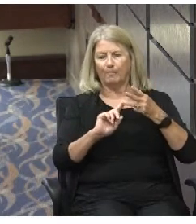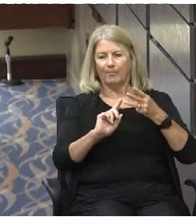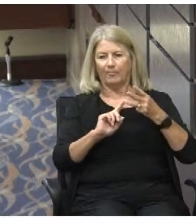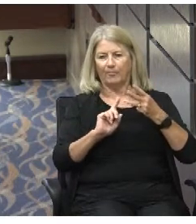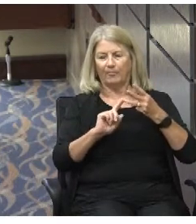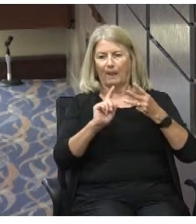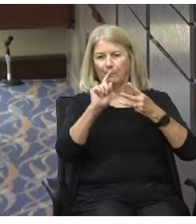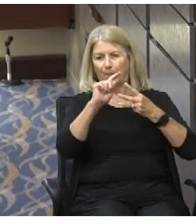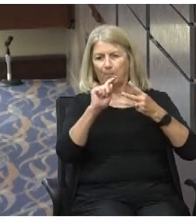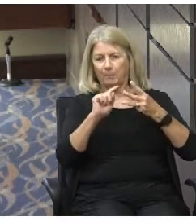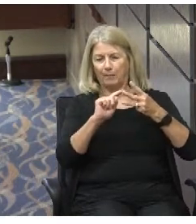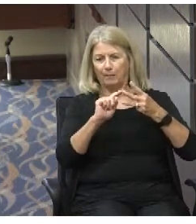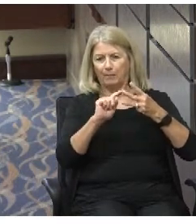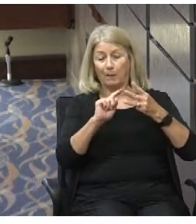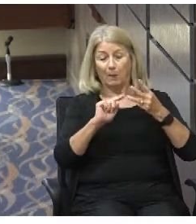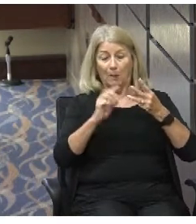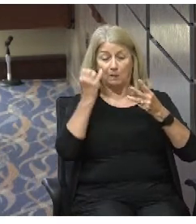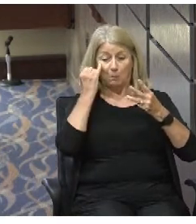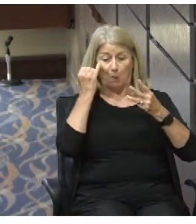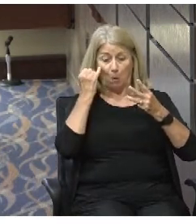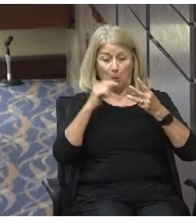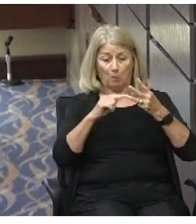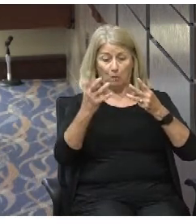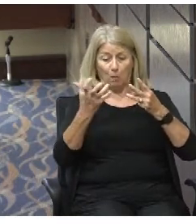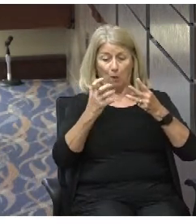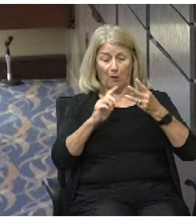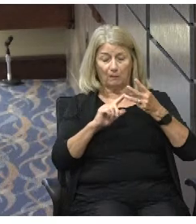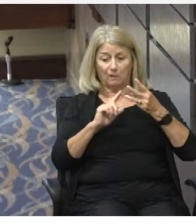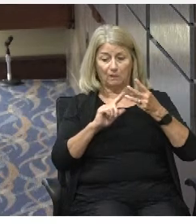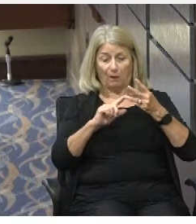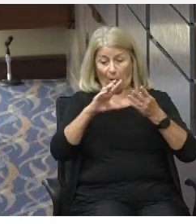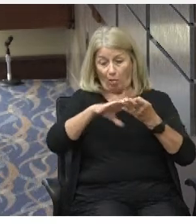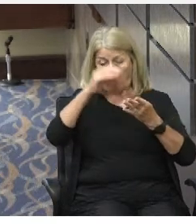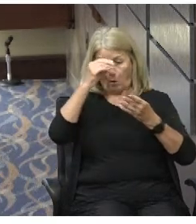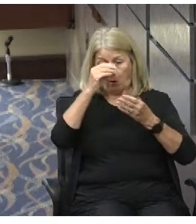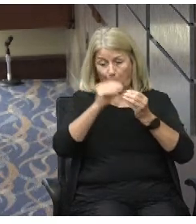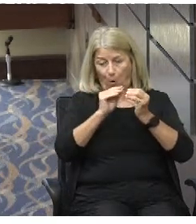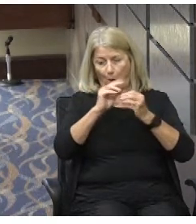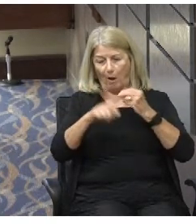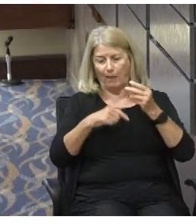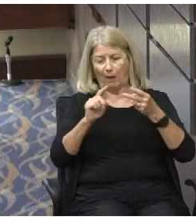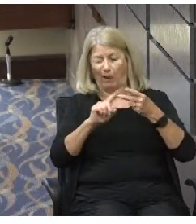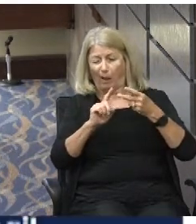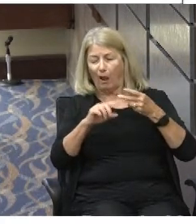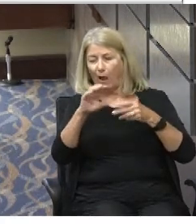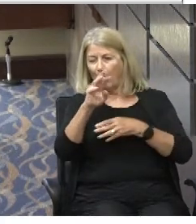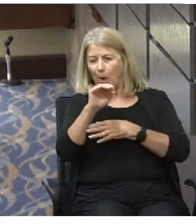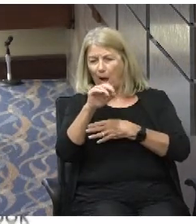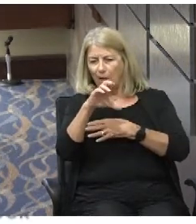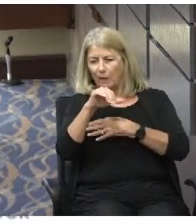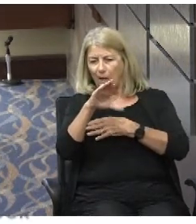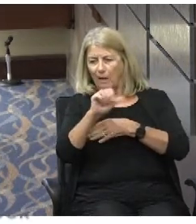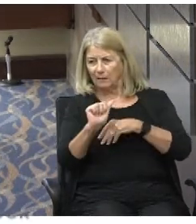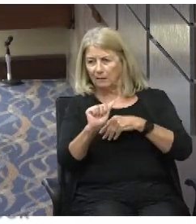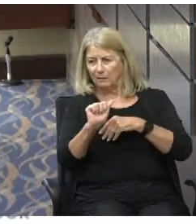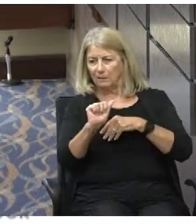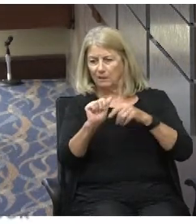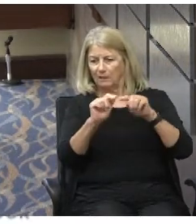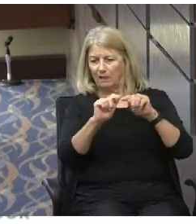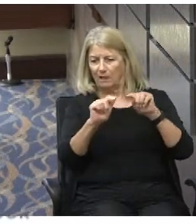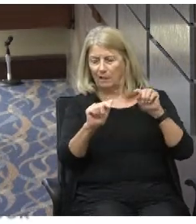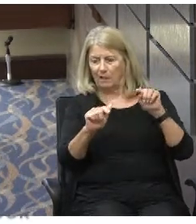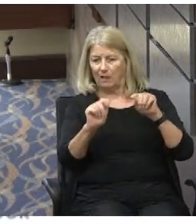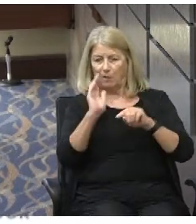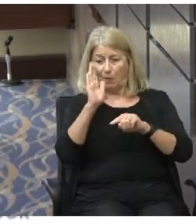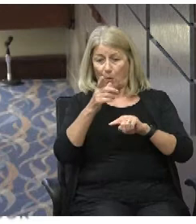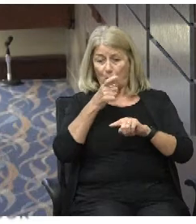And so let's say we want to learn more about Monica. And so down here we'll have who